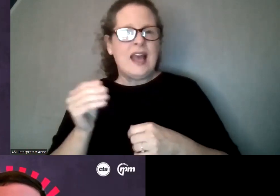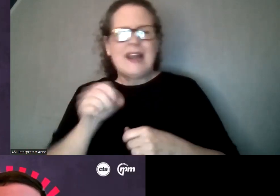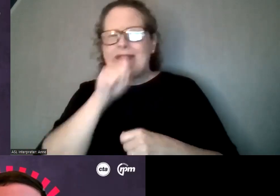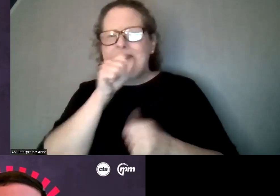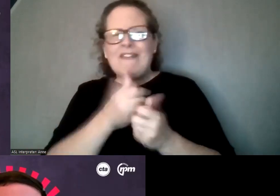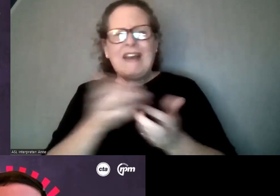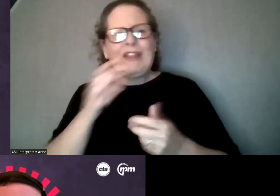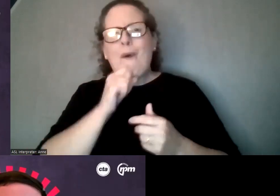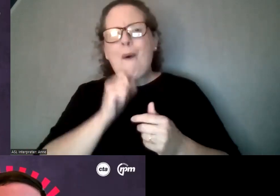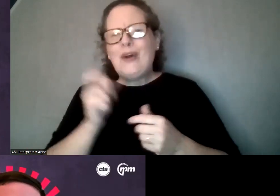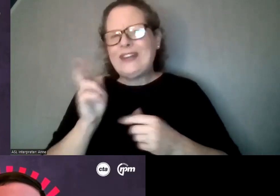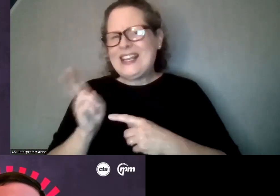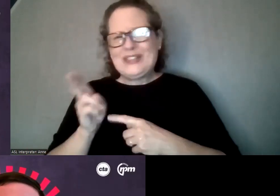old.